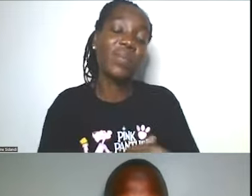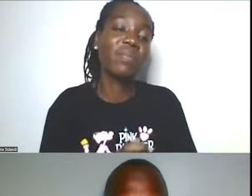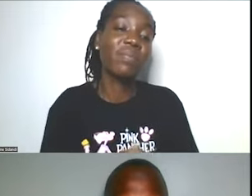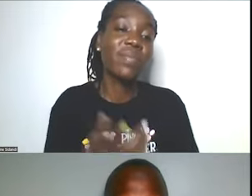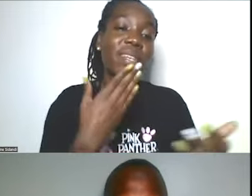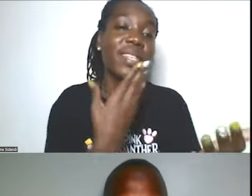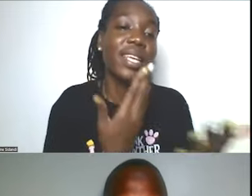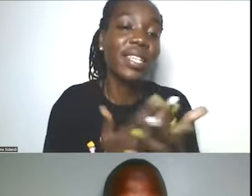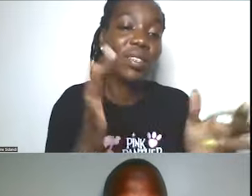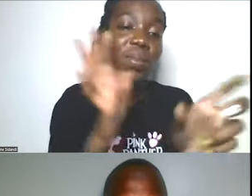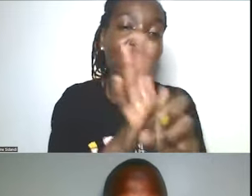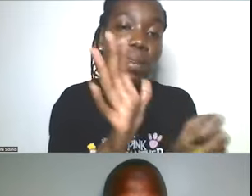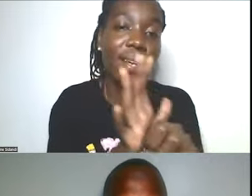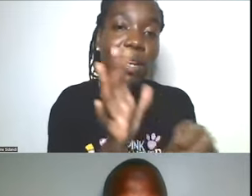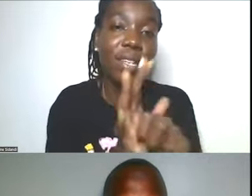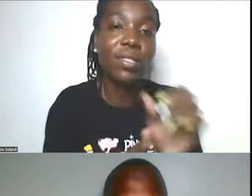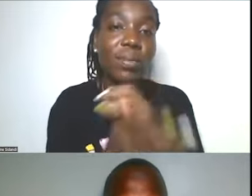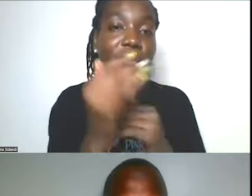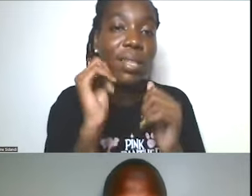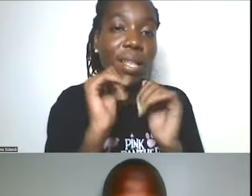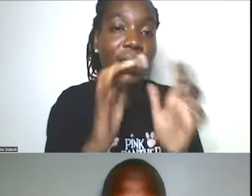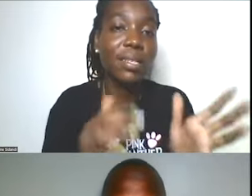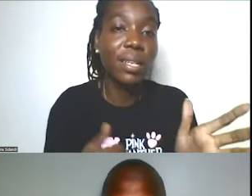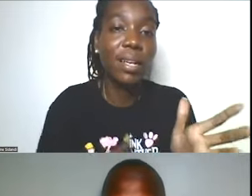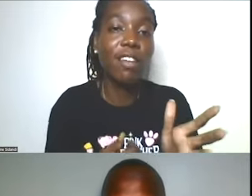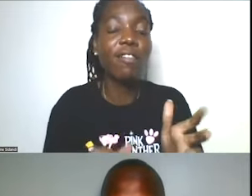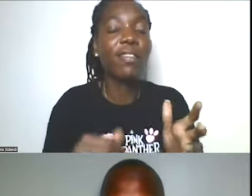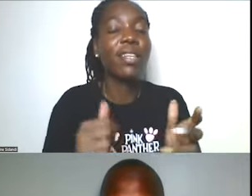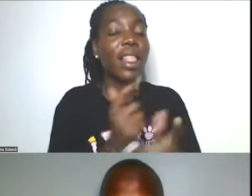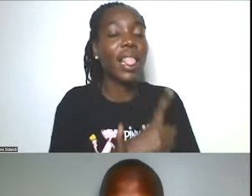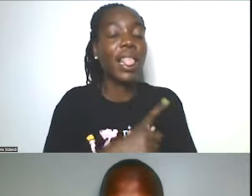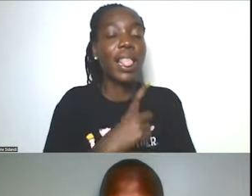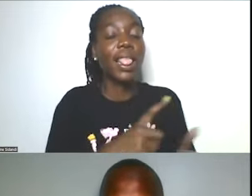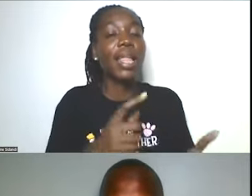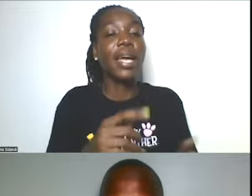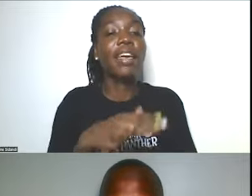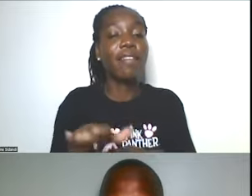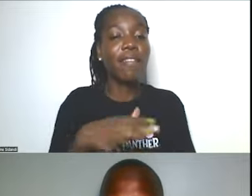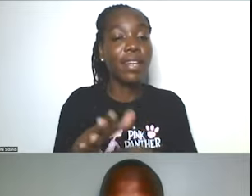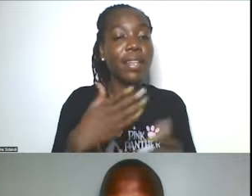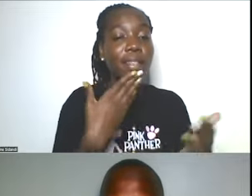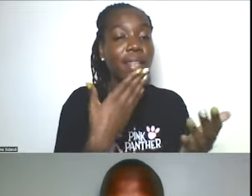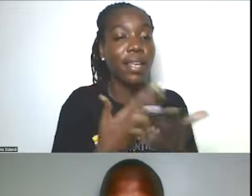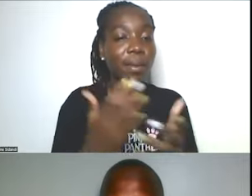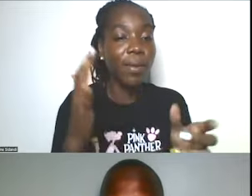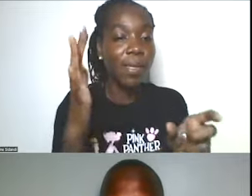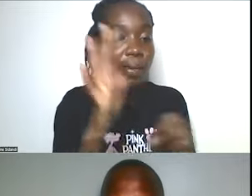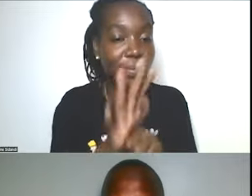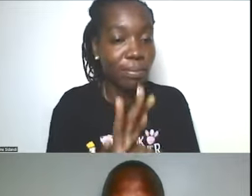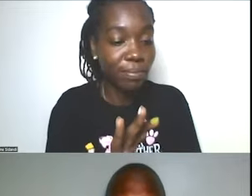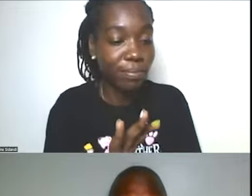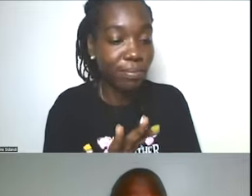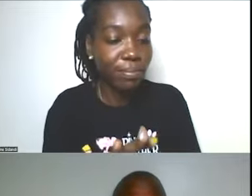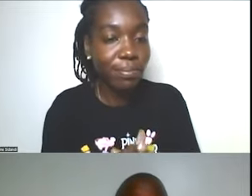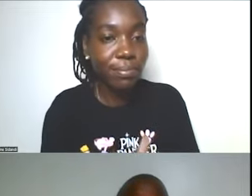guys. May you have a lovely, lovely, lovely evening. Thank you so much, Nelson. That was quite informative.